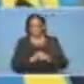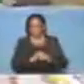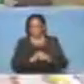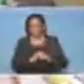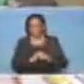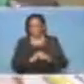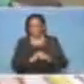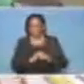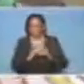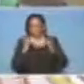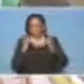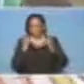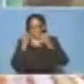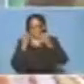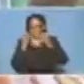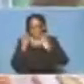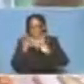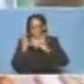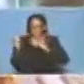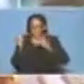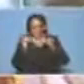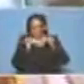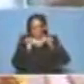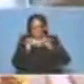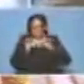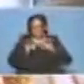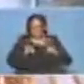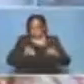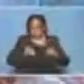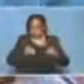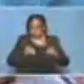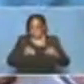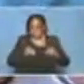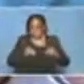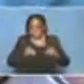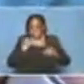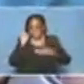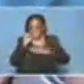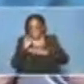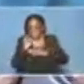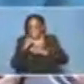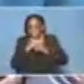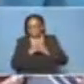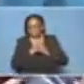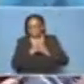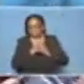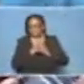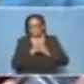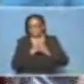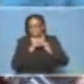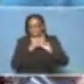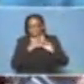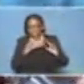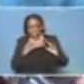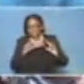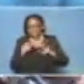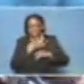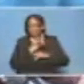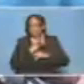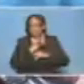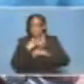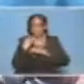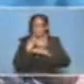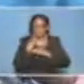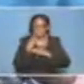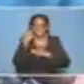A lot of companies are going to import things, and we get that. And, you know, the concern always is that